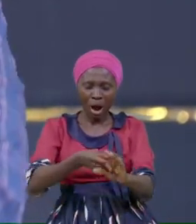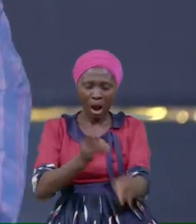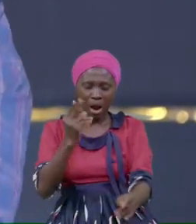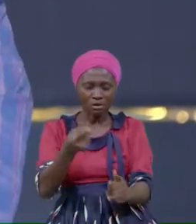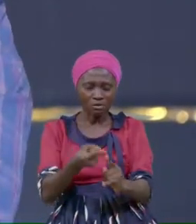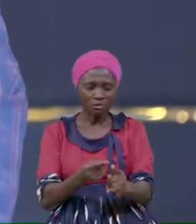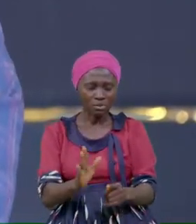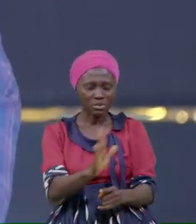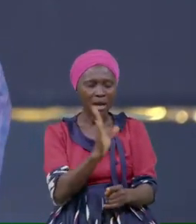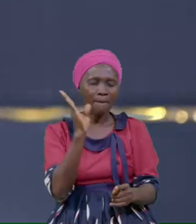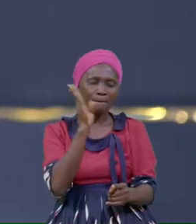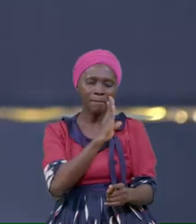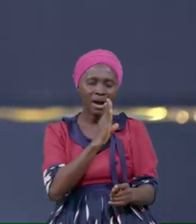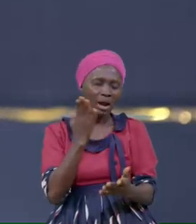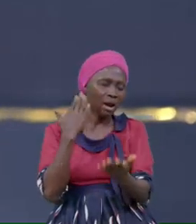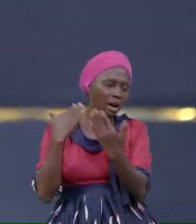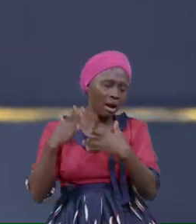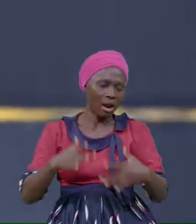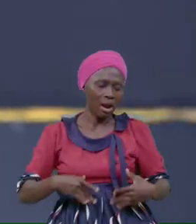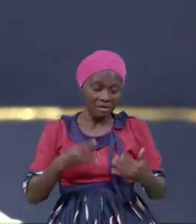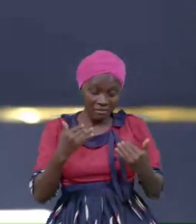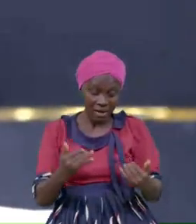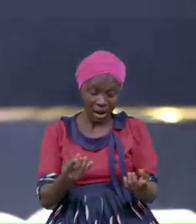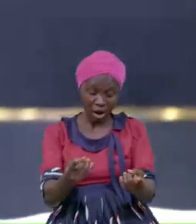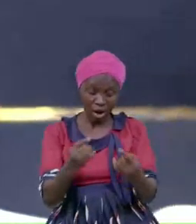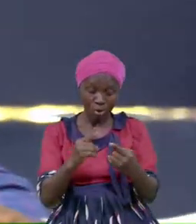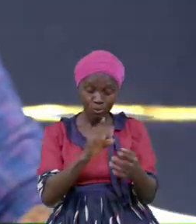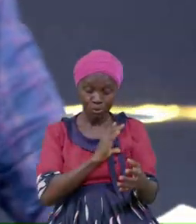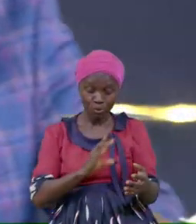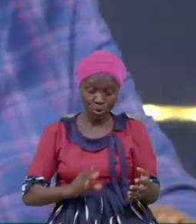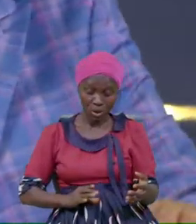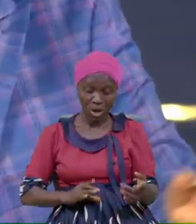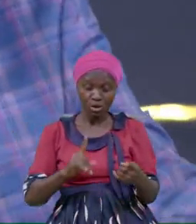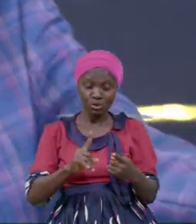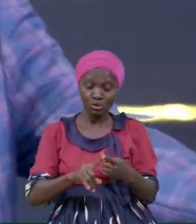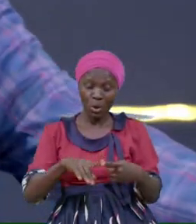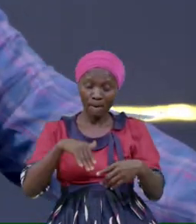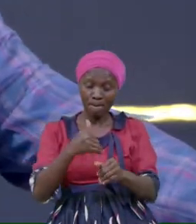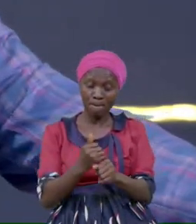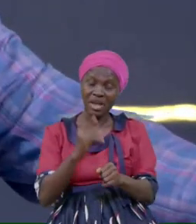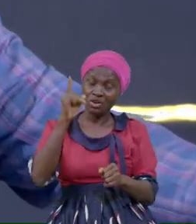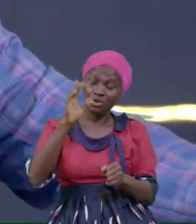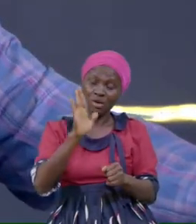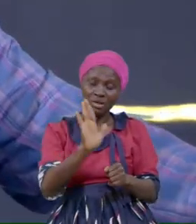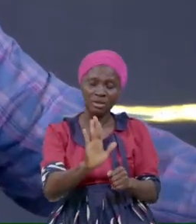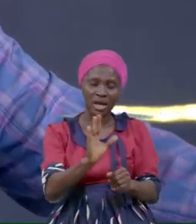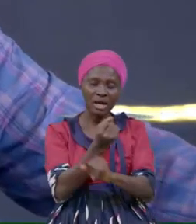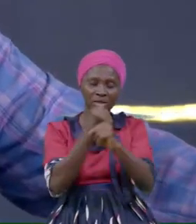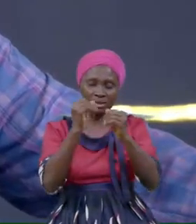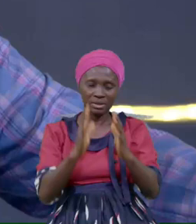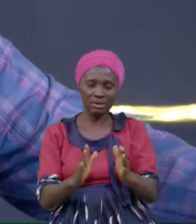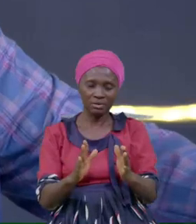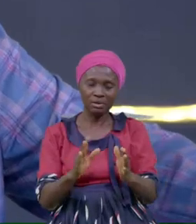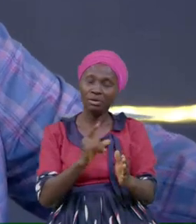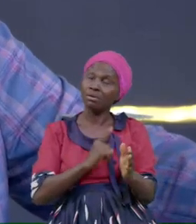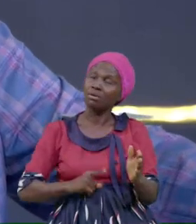him as Savior. Lord, according to your promise, let the salvation get